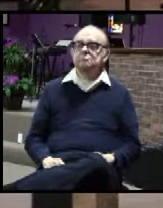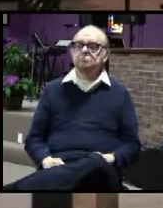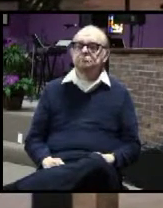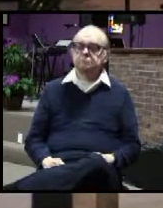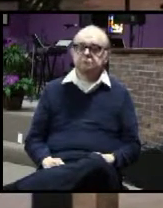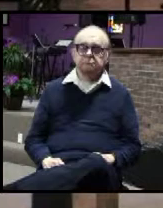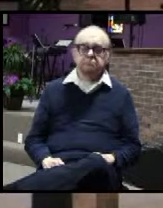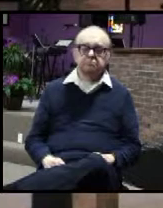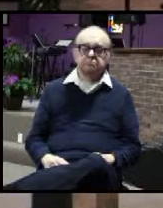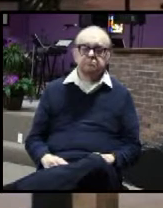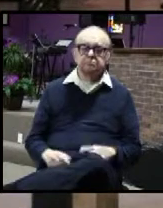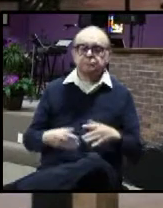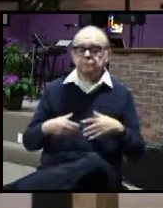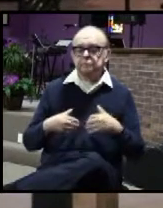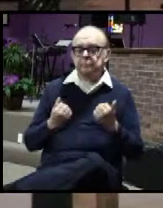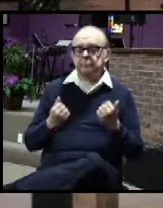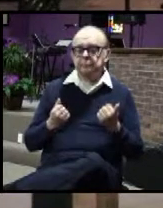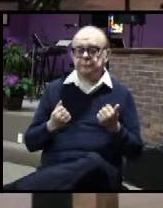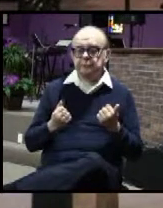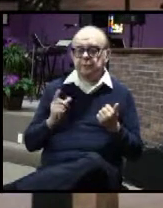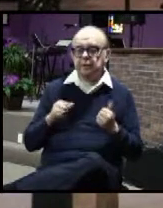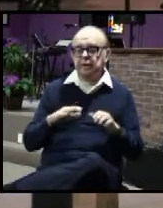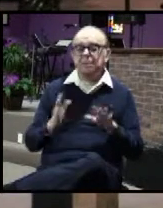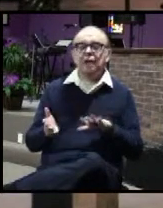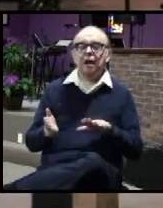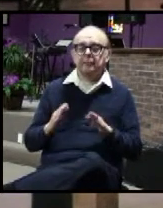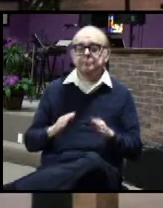In order to live, you got to die.